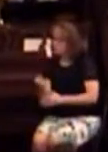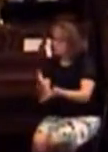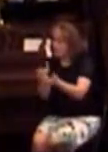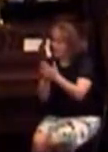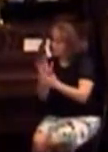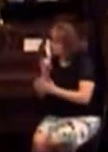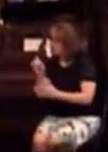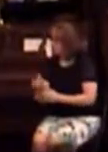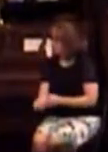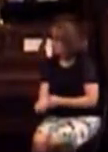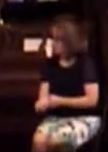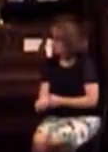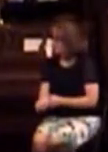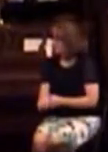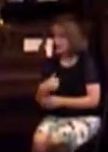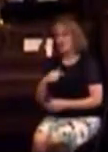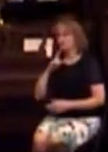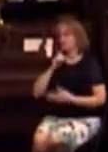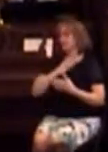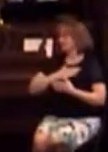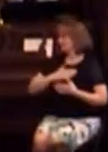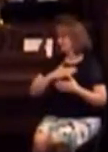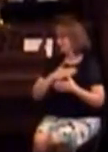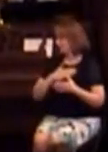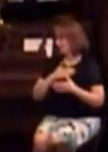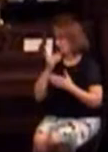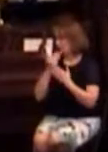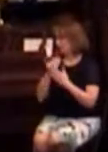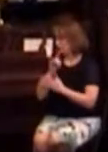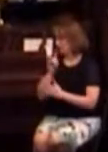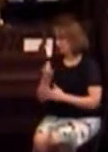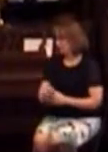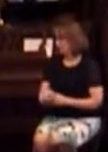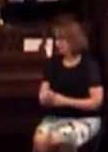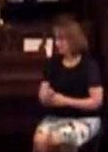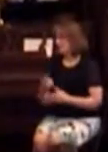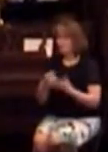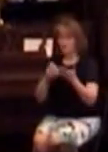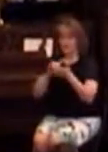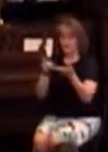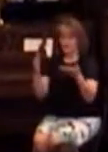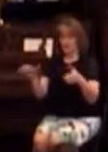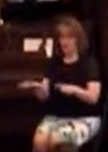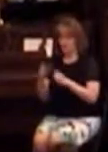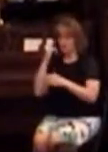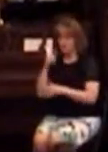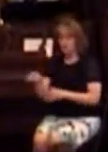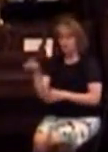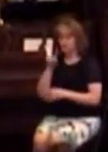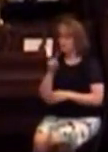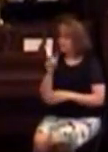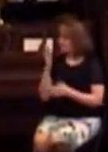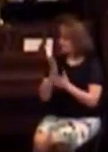questions, don't you? What do good questions do for you? Good questions make me think.